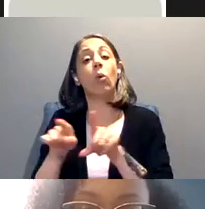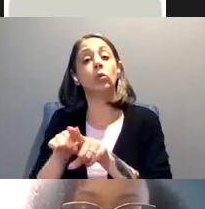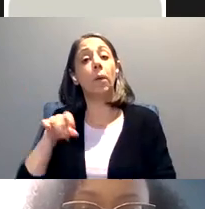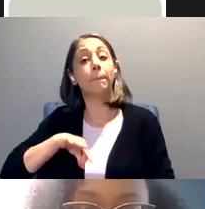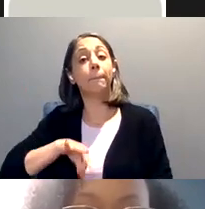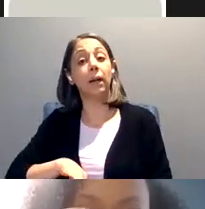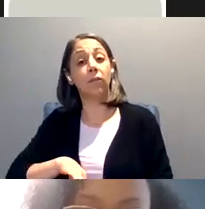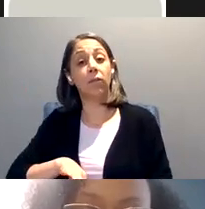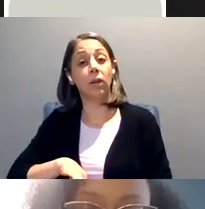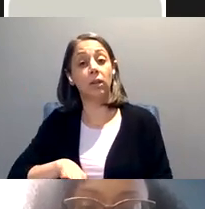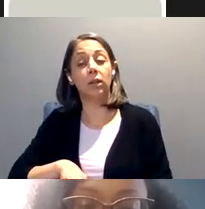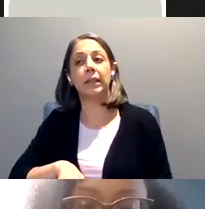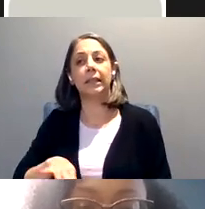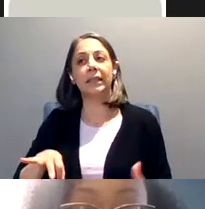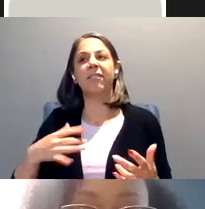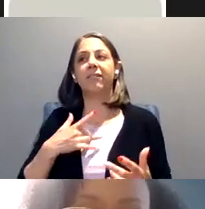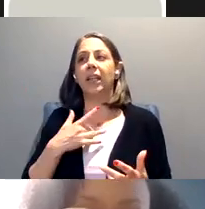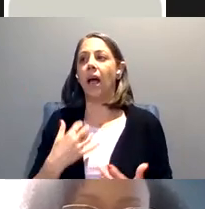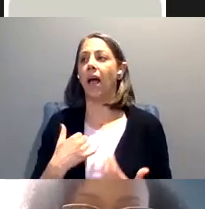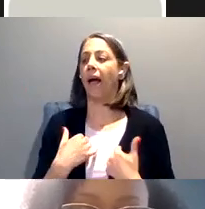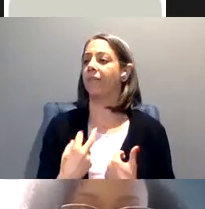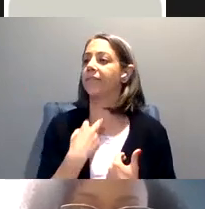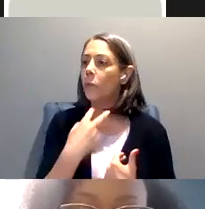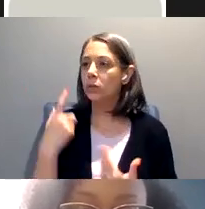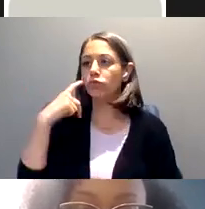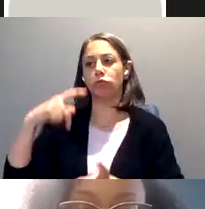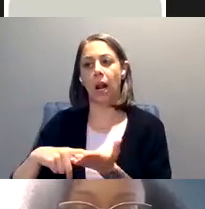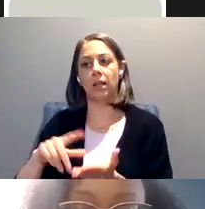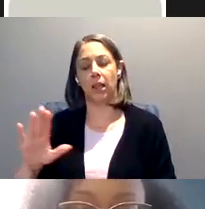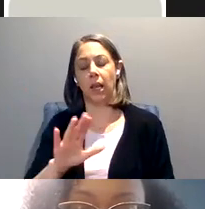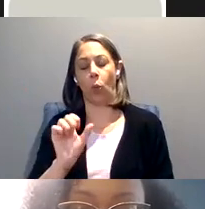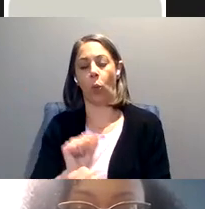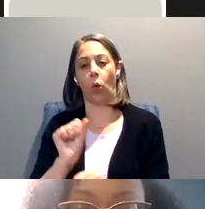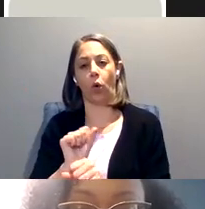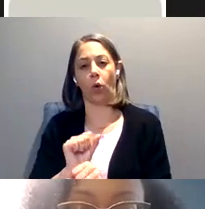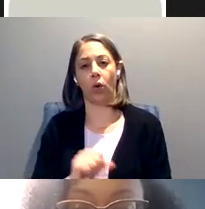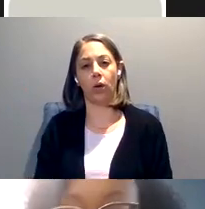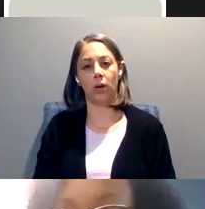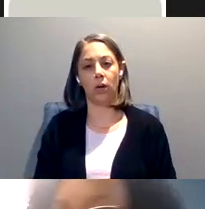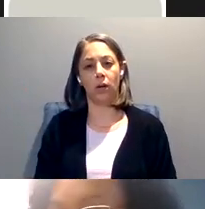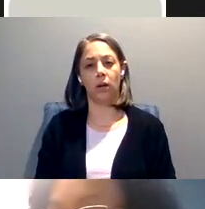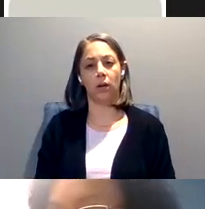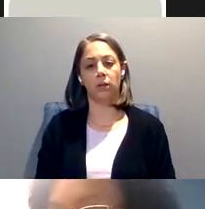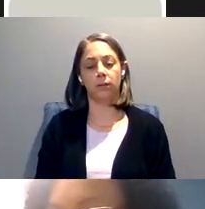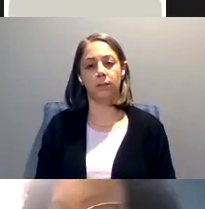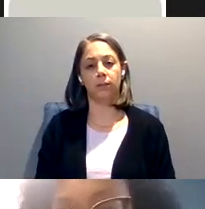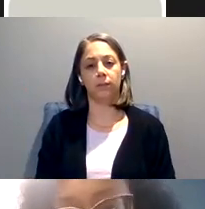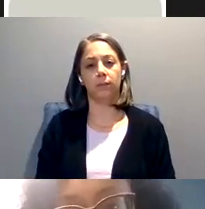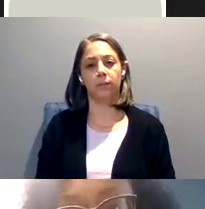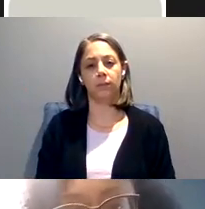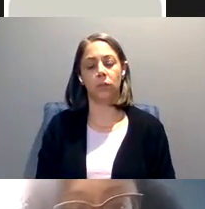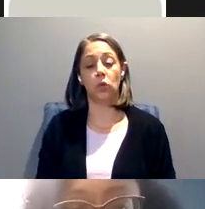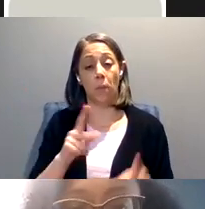from having a voice and recognition in their workplace as, folks who have